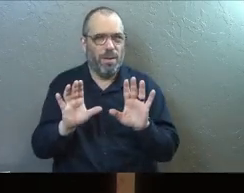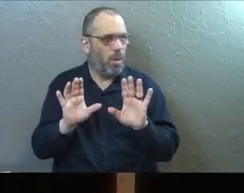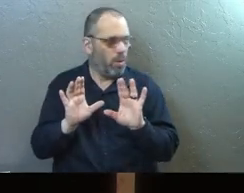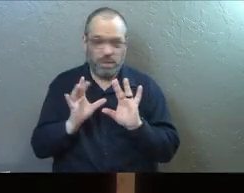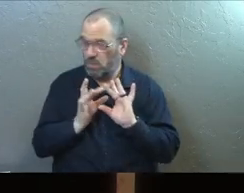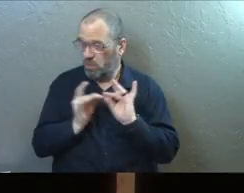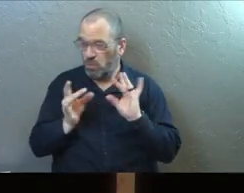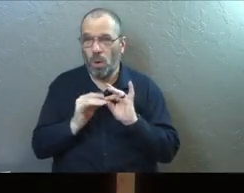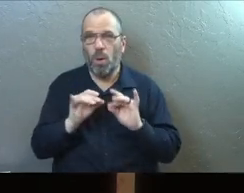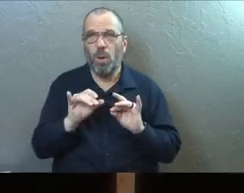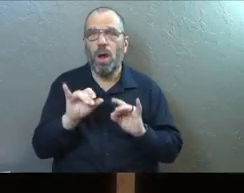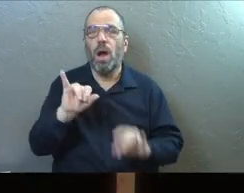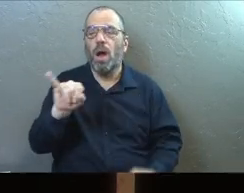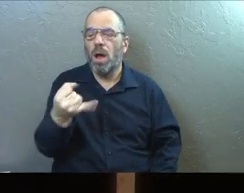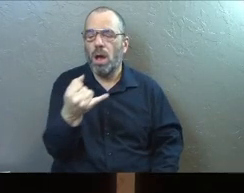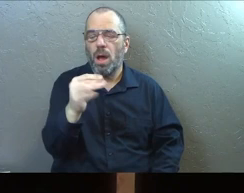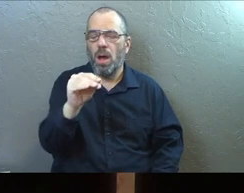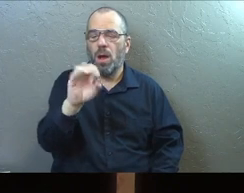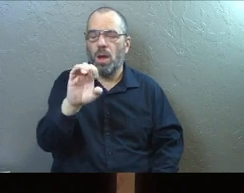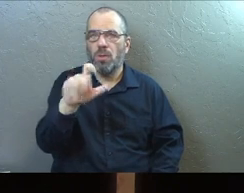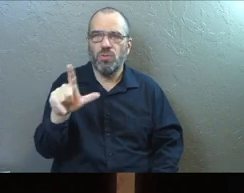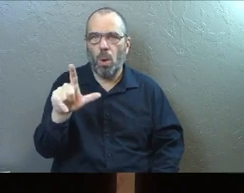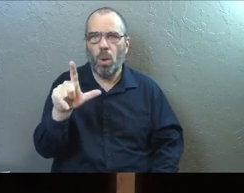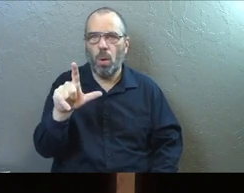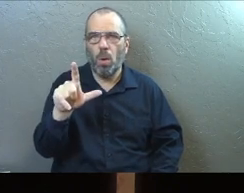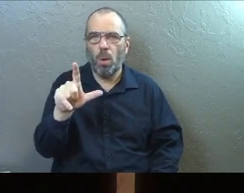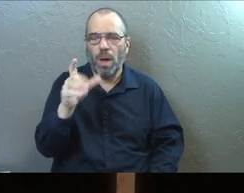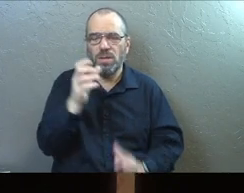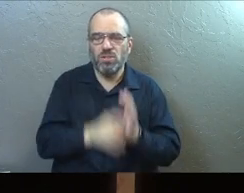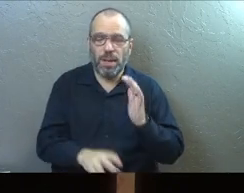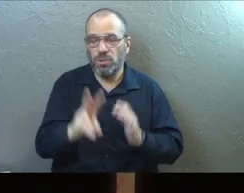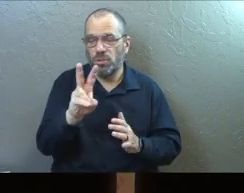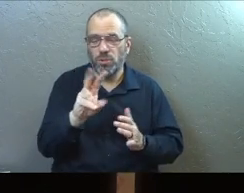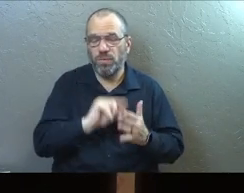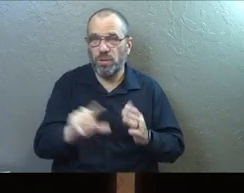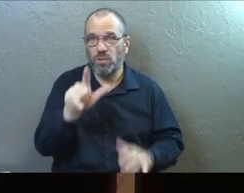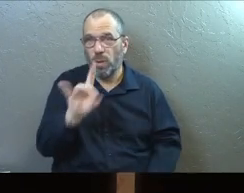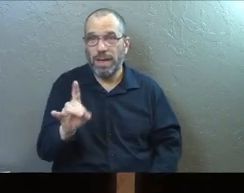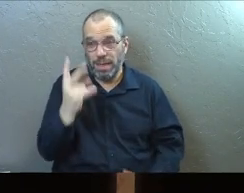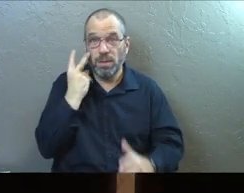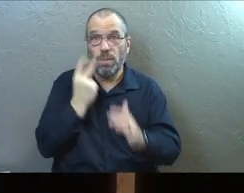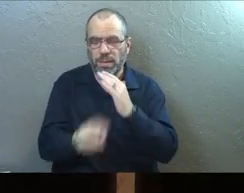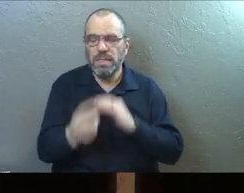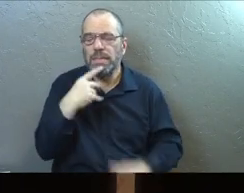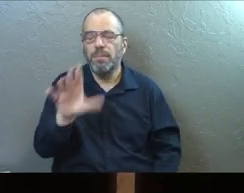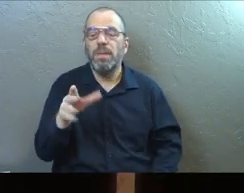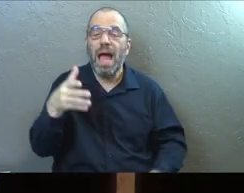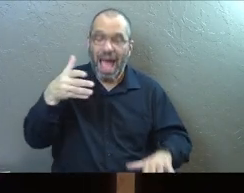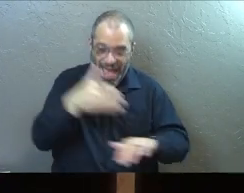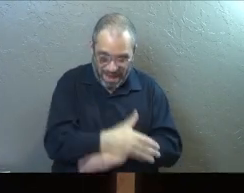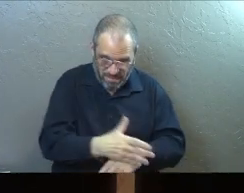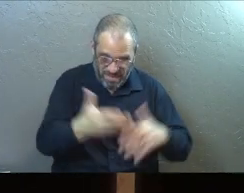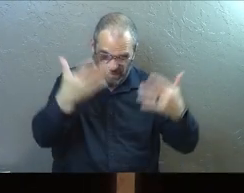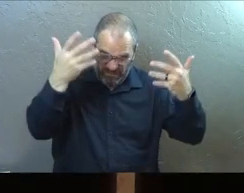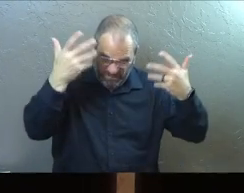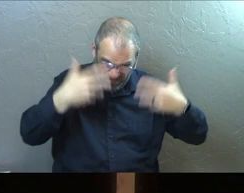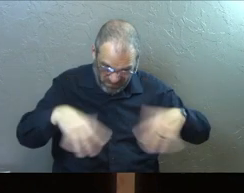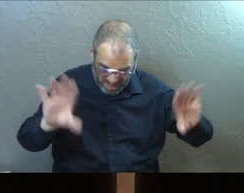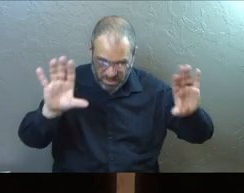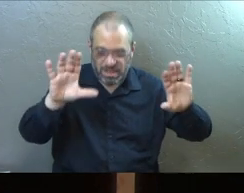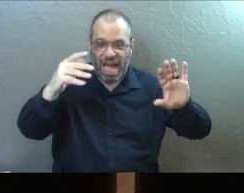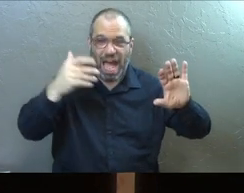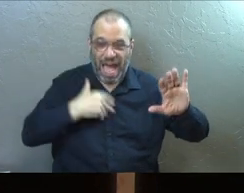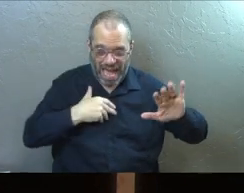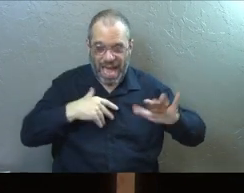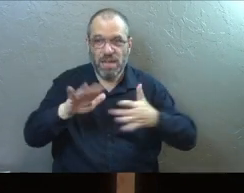tiny thing, Joel's prophecy. Joel chapter 2, verse 28, he says this, "Then after doing all those things, I